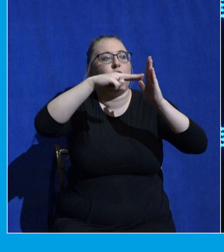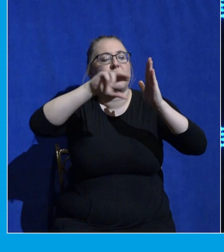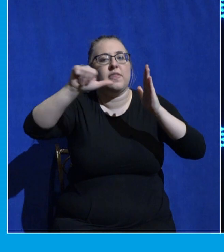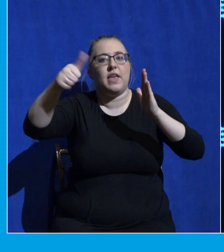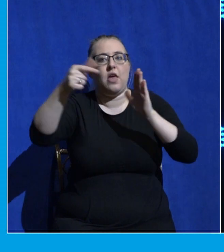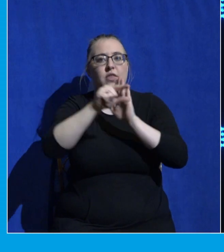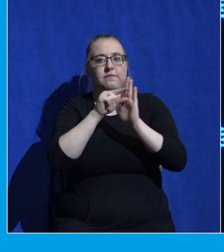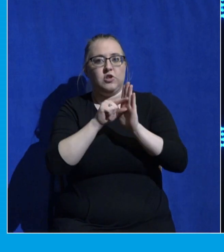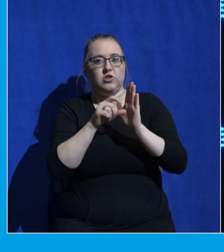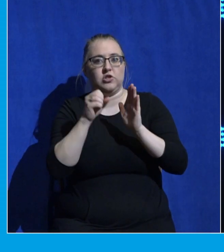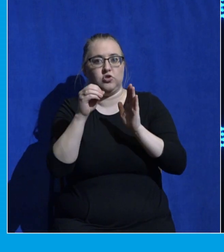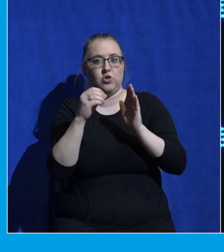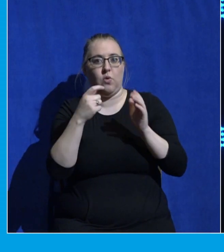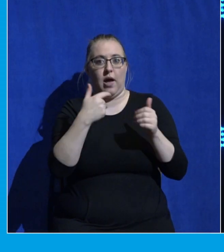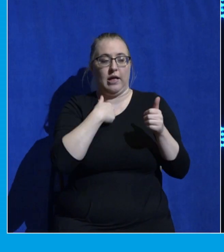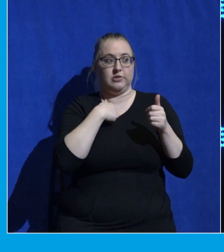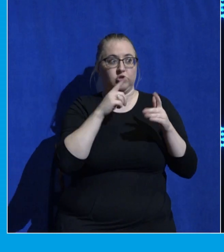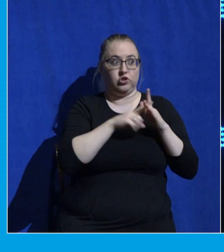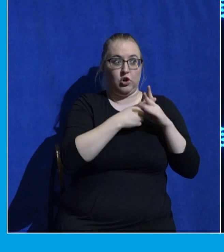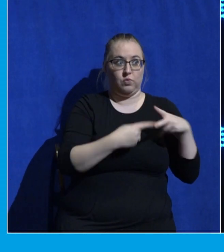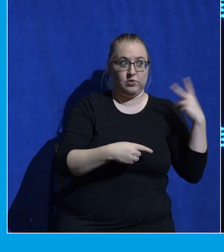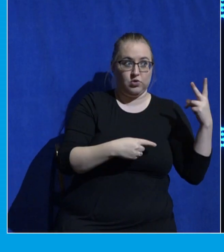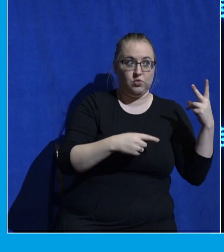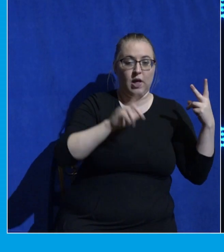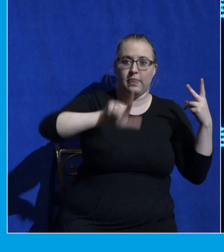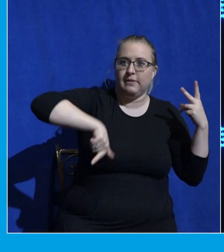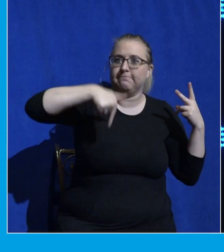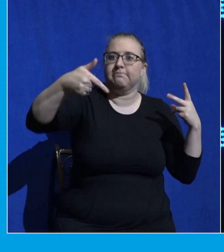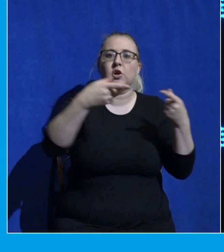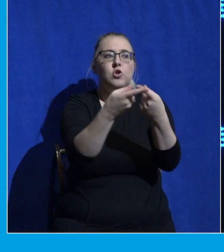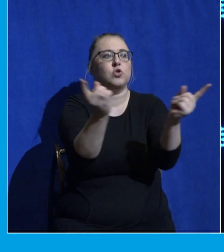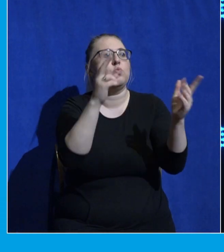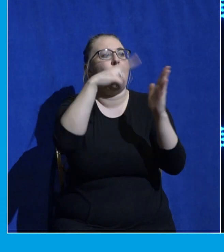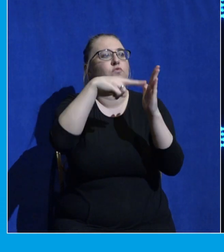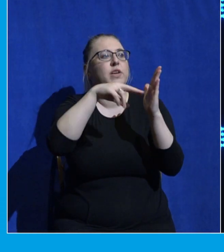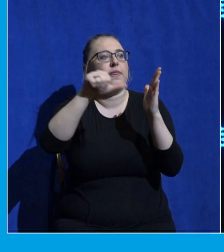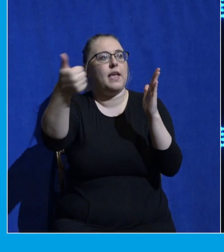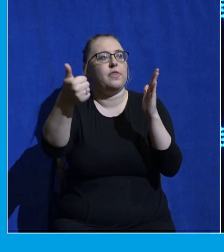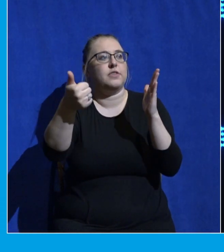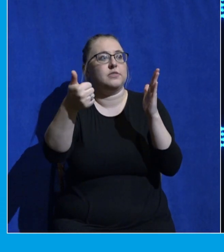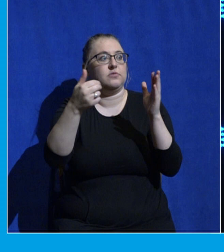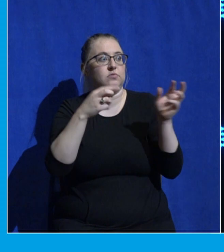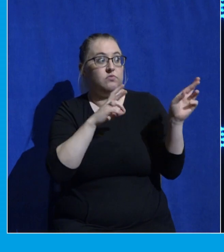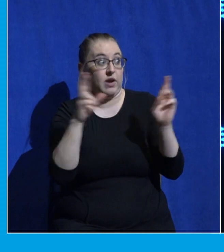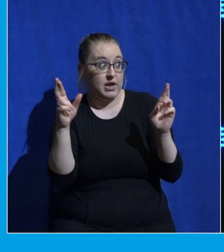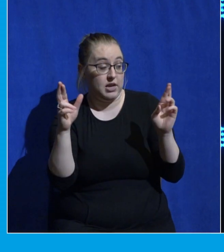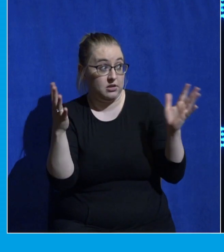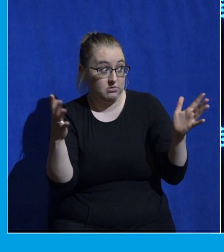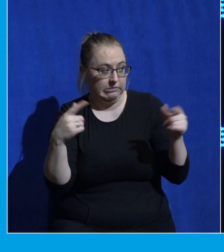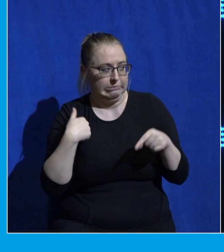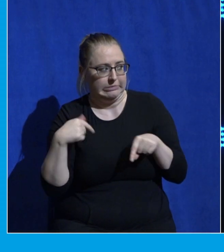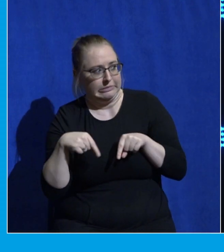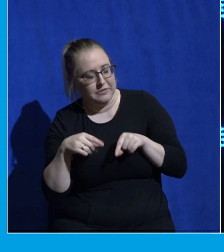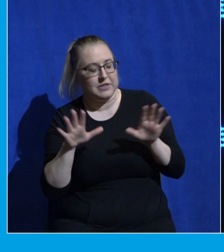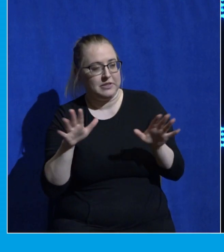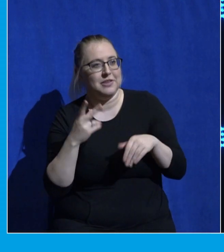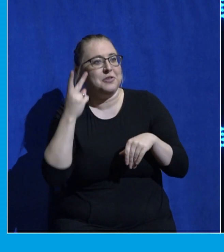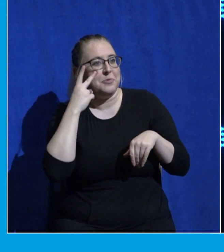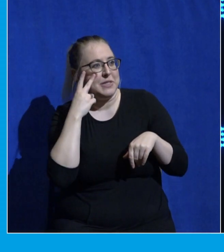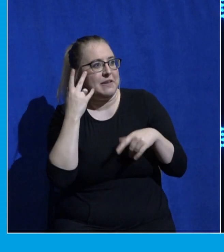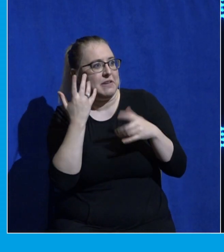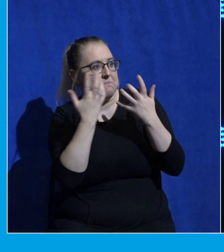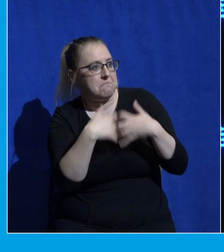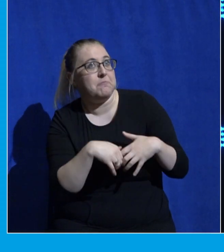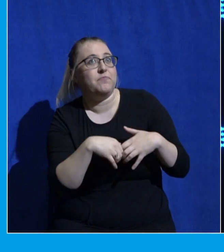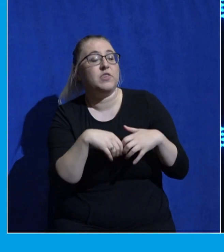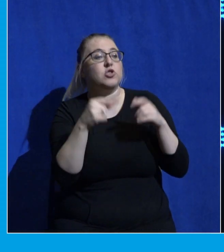want you to join with me. And so you guys ready? All right. I'm nervous. All right. So let's see. Let's see if we do this. The words